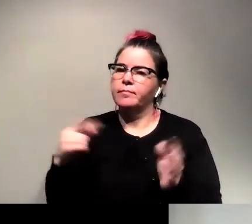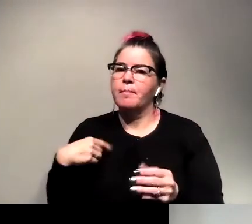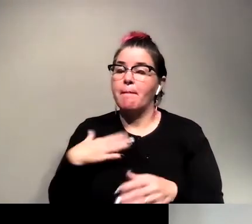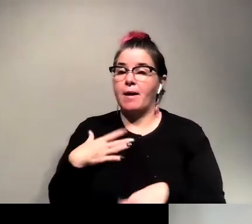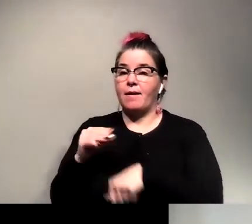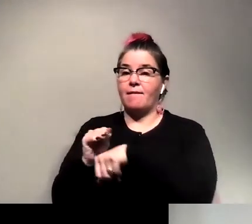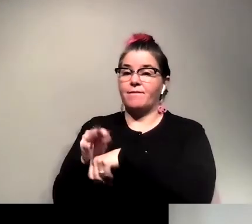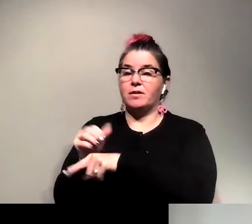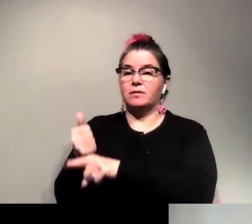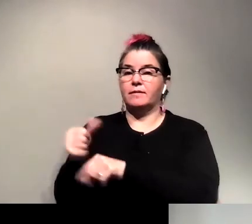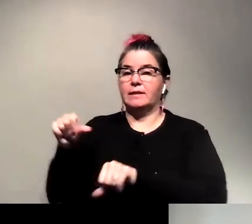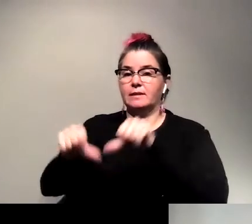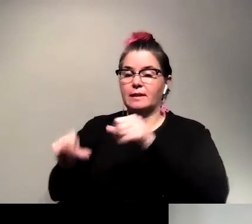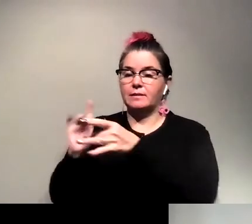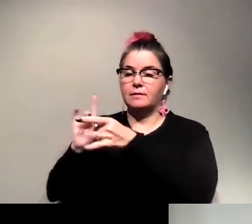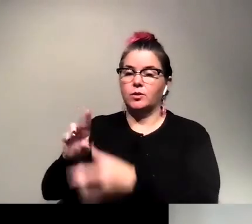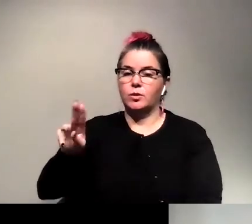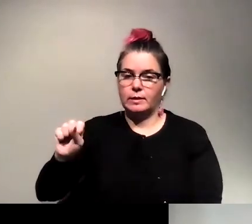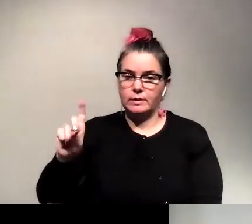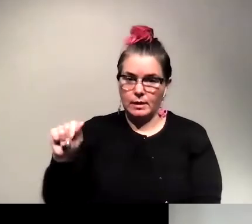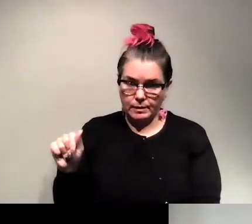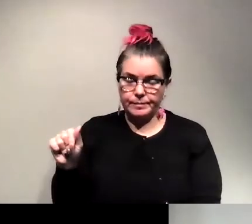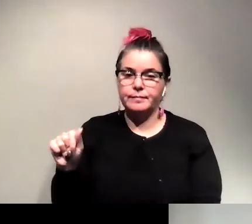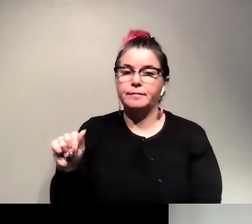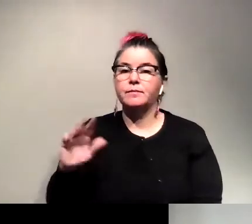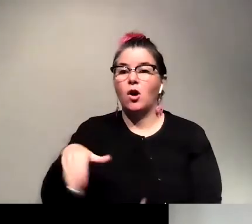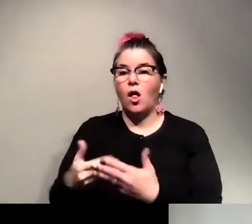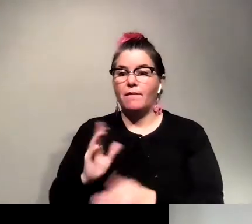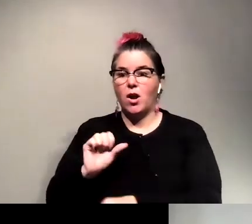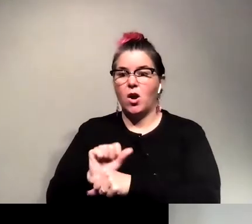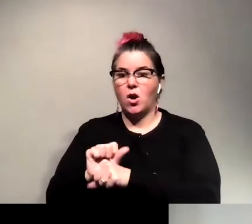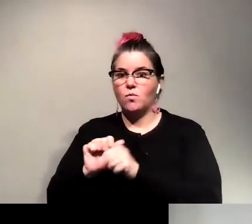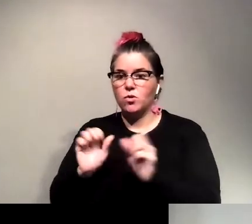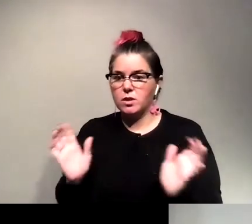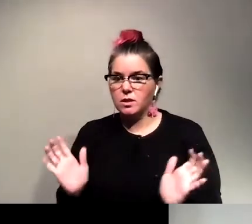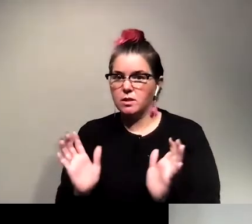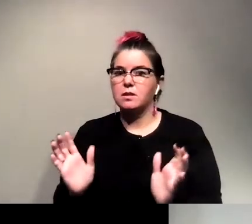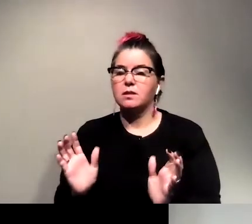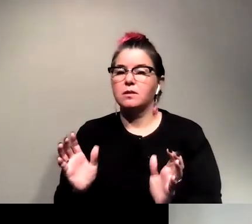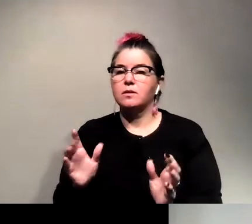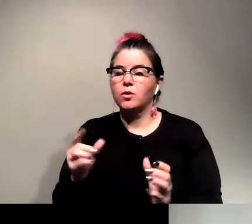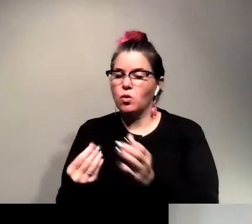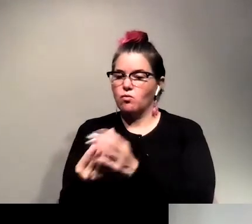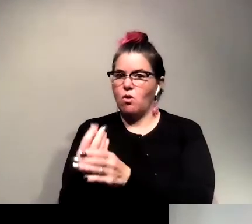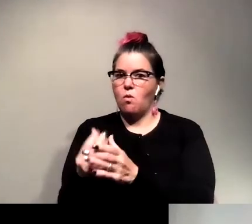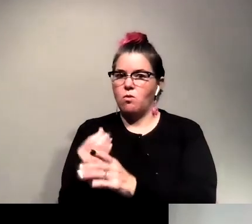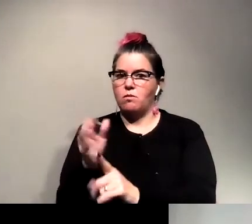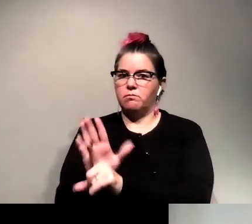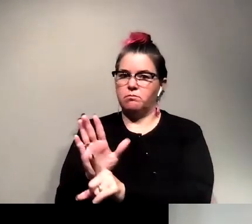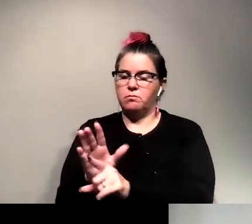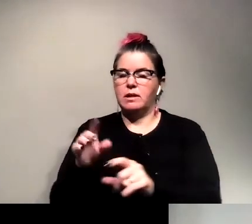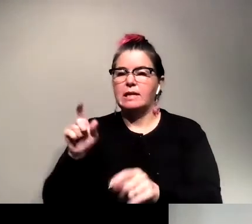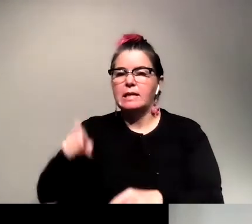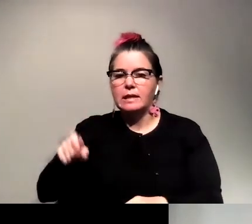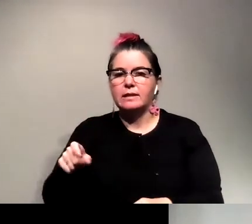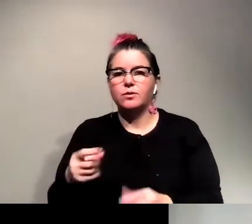actually is a scientist with the USDA. And so all of our work is driven by stakeholder or grower needs, right? Growers really care in this